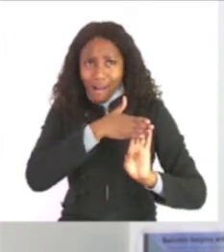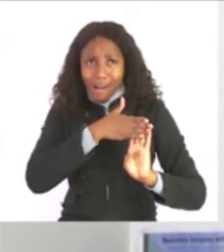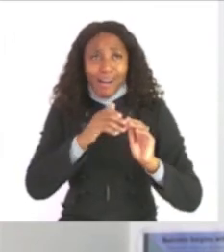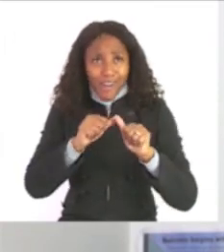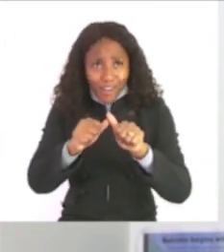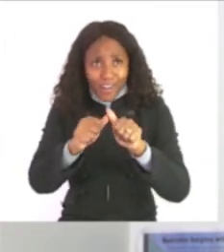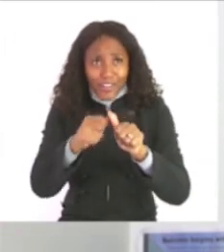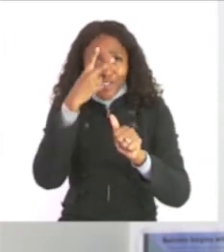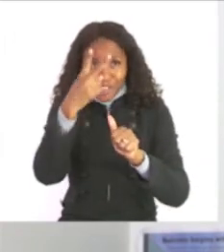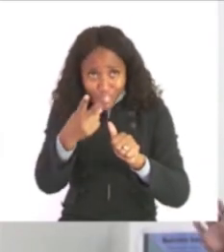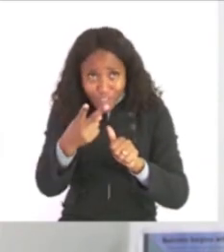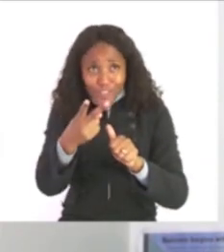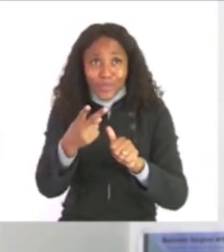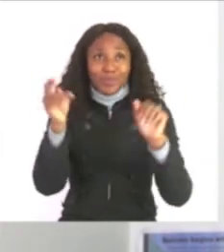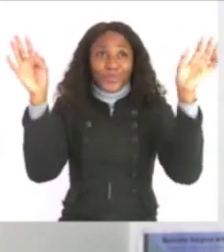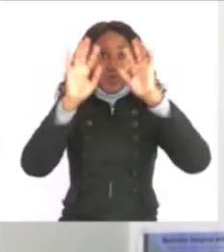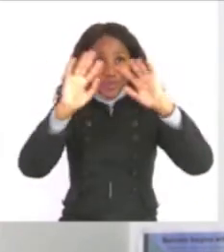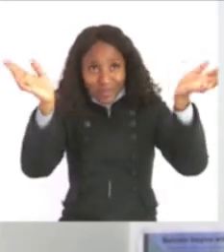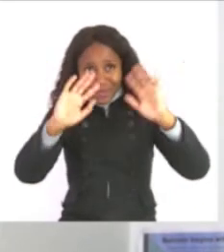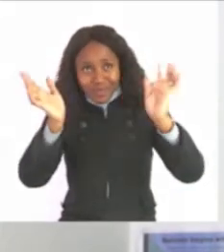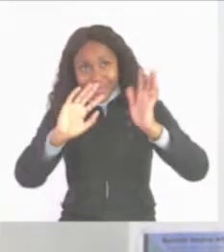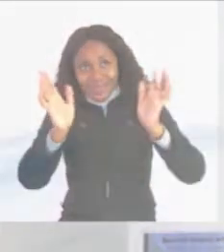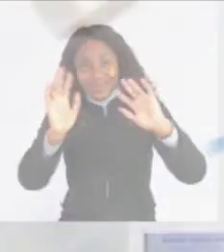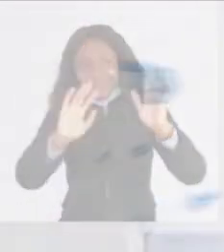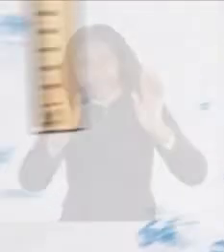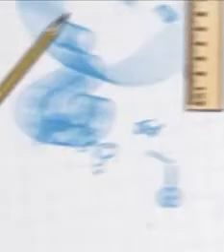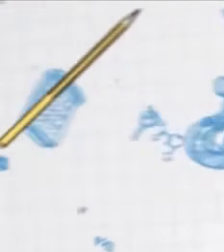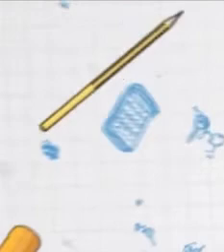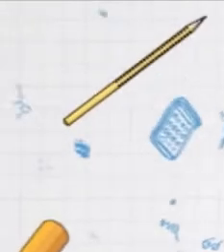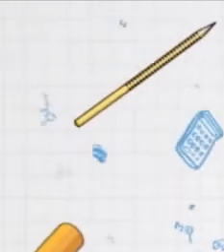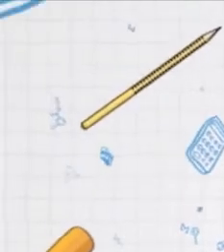We see you next time. Bye-bye from the studio.